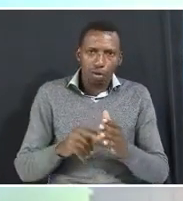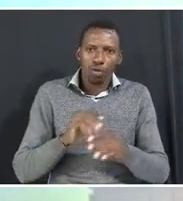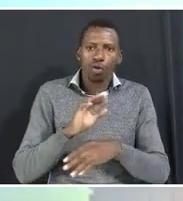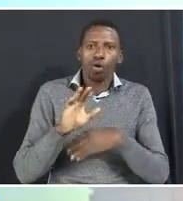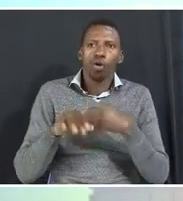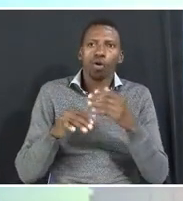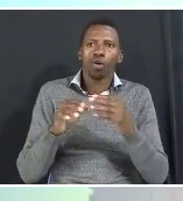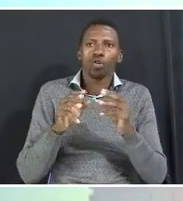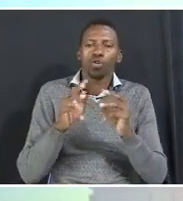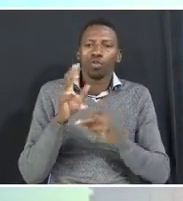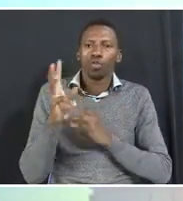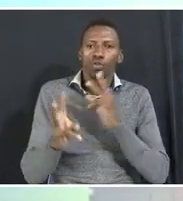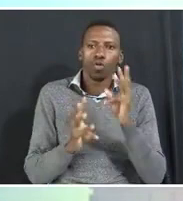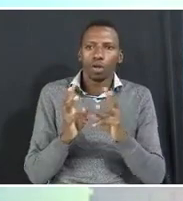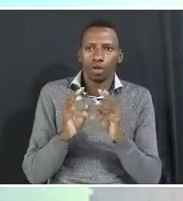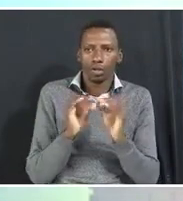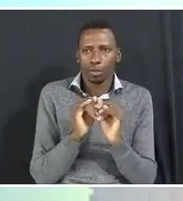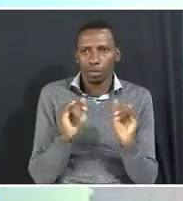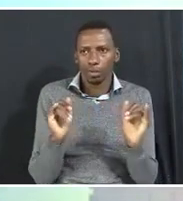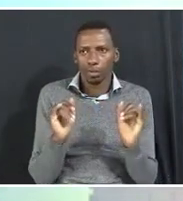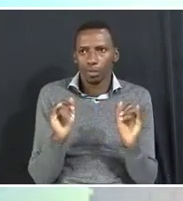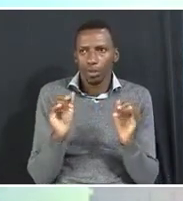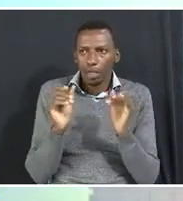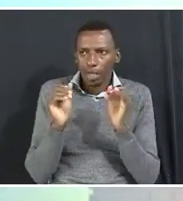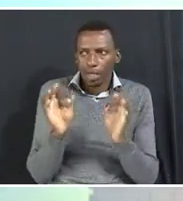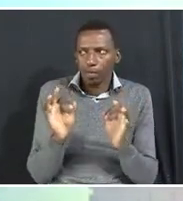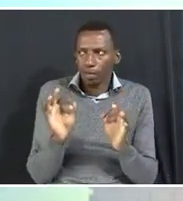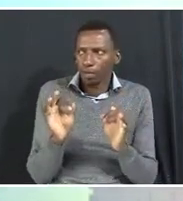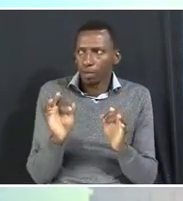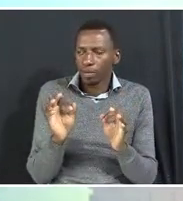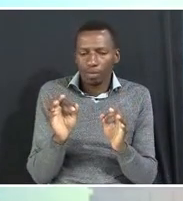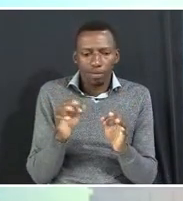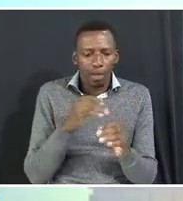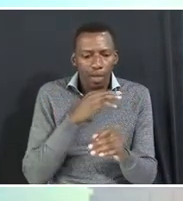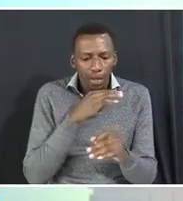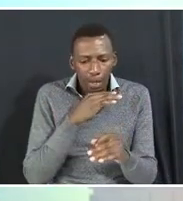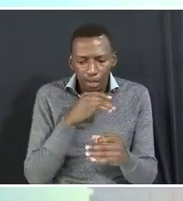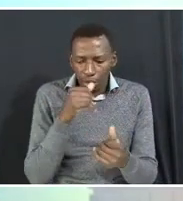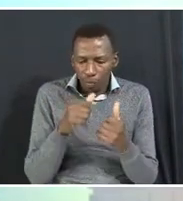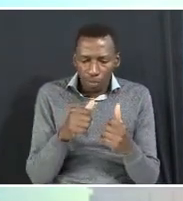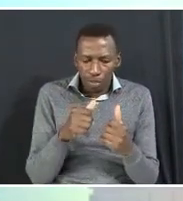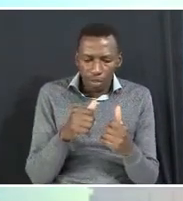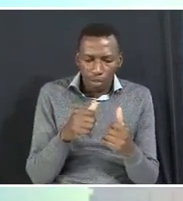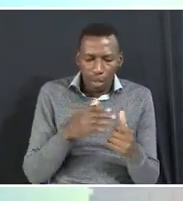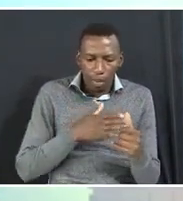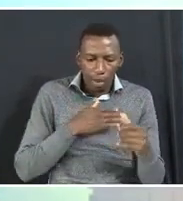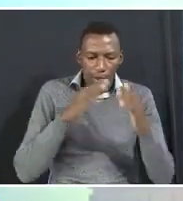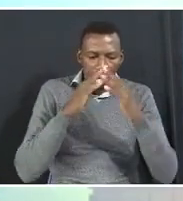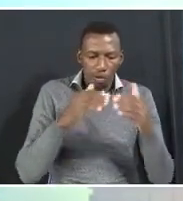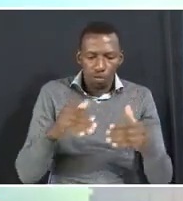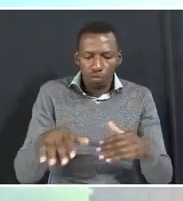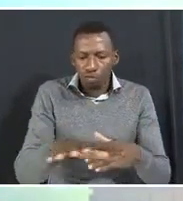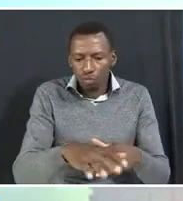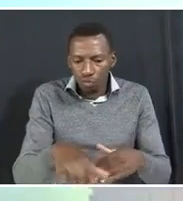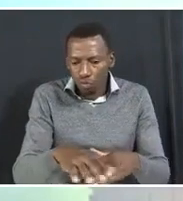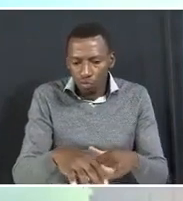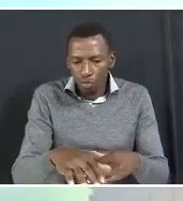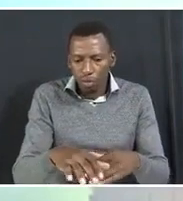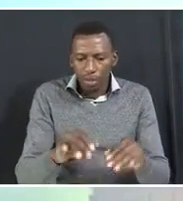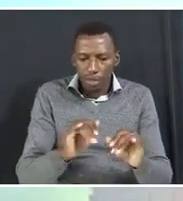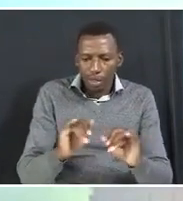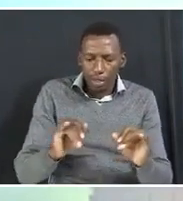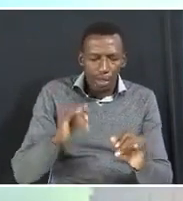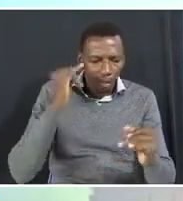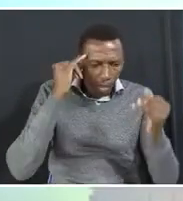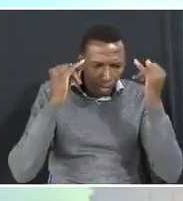Meaning, if I could only take care of my front door, you know, takataka ile kombele ya nyumba yangu peke yake, basi dunia nzima. Imagine wewe na